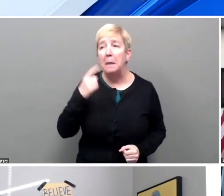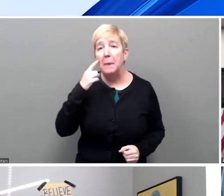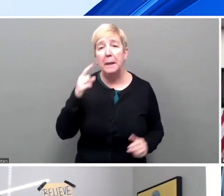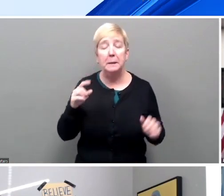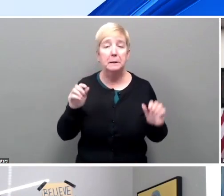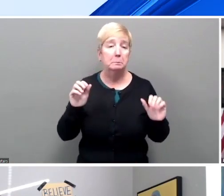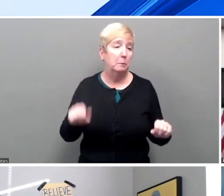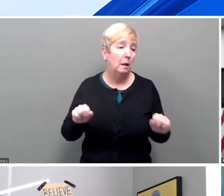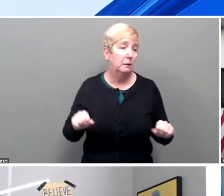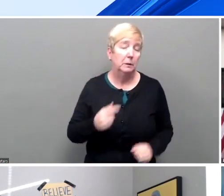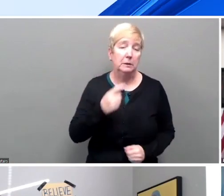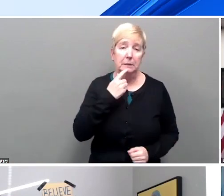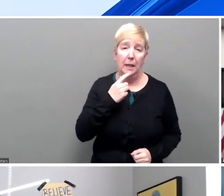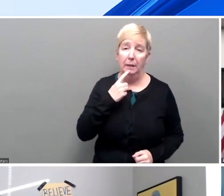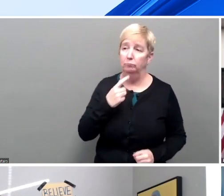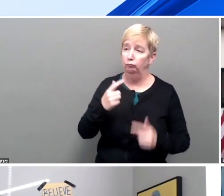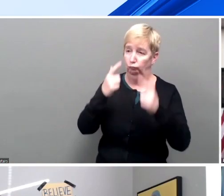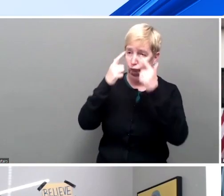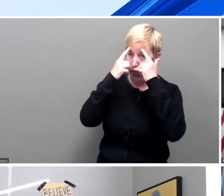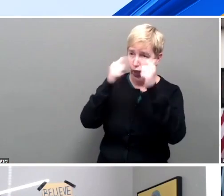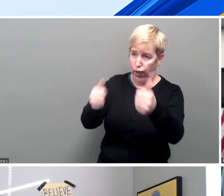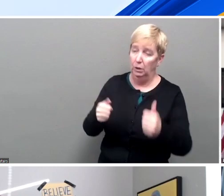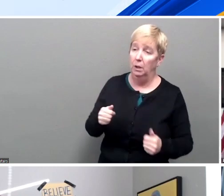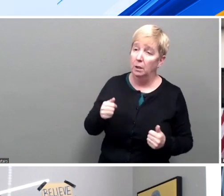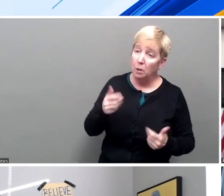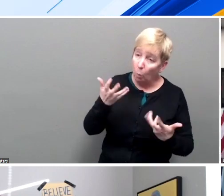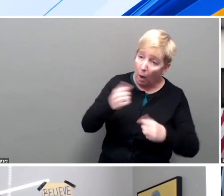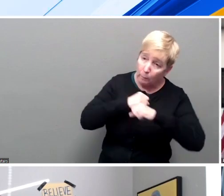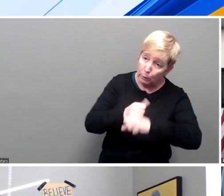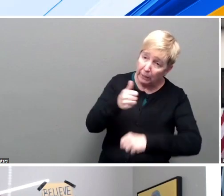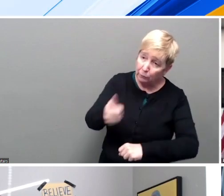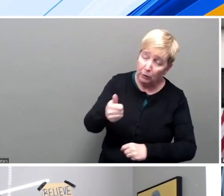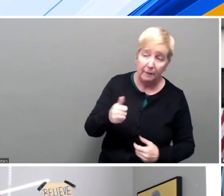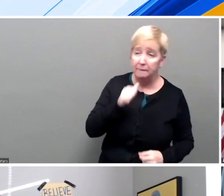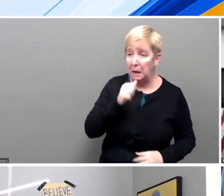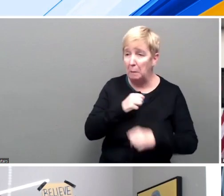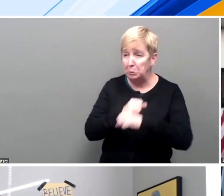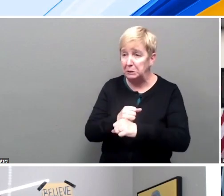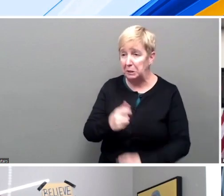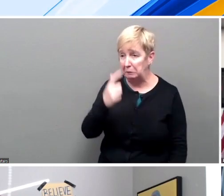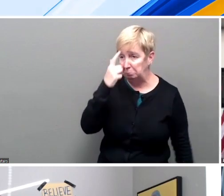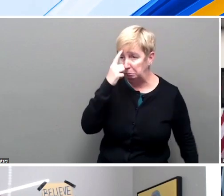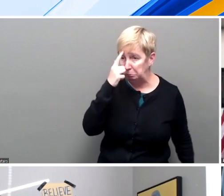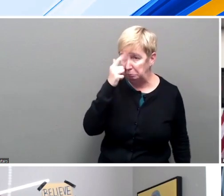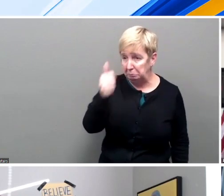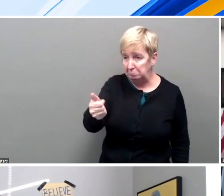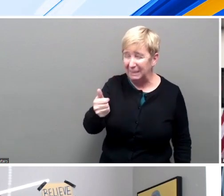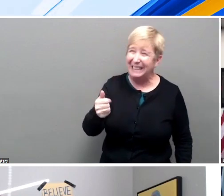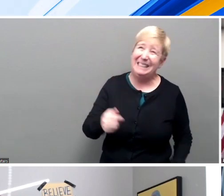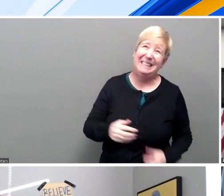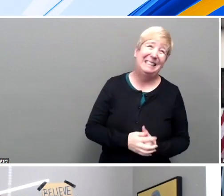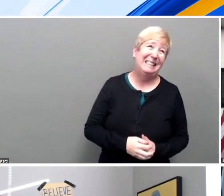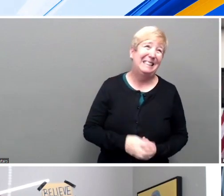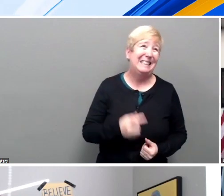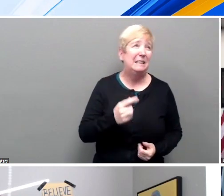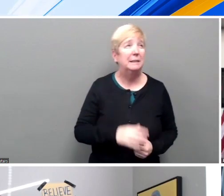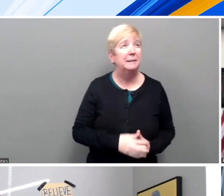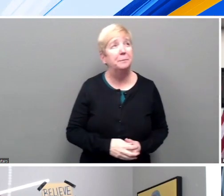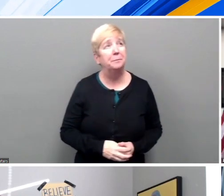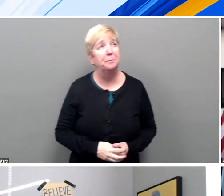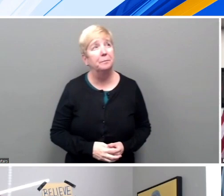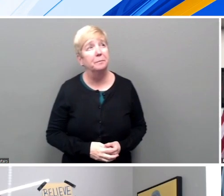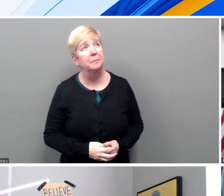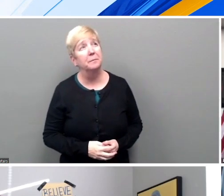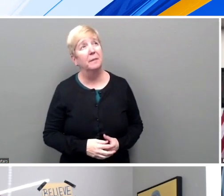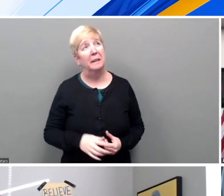to everybody to decide if they want to be protected or not for some things. It is kind of the system we have